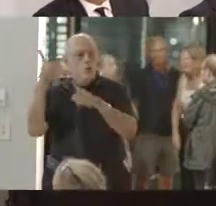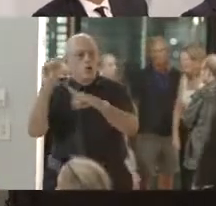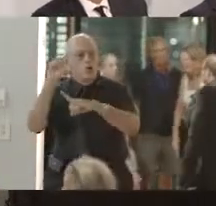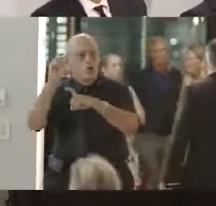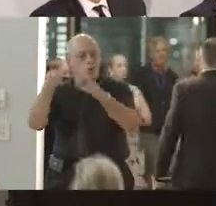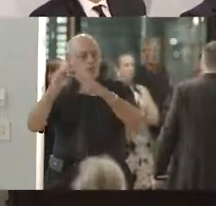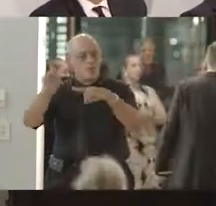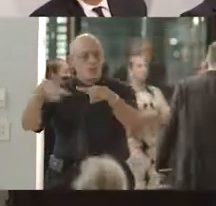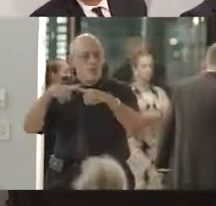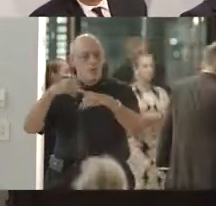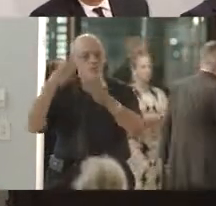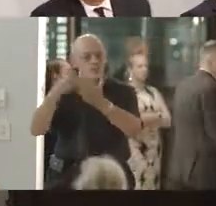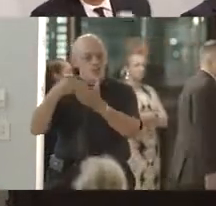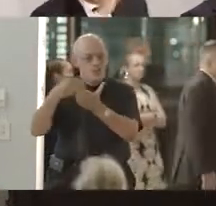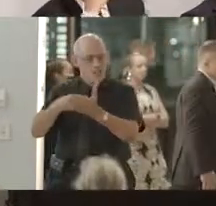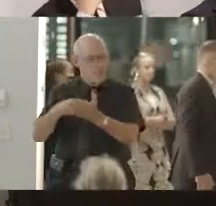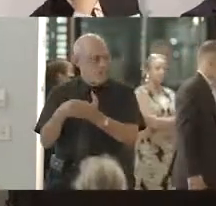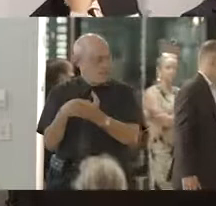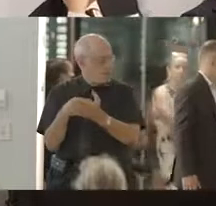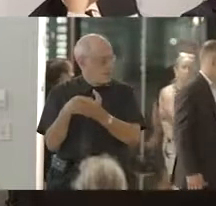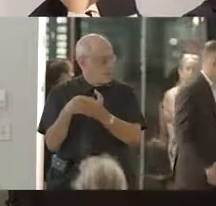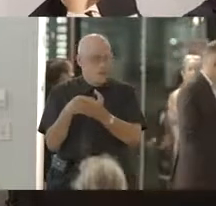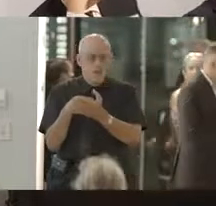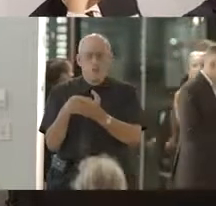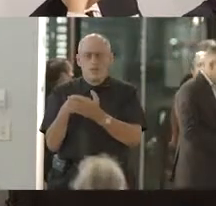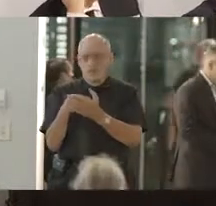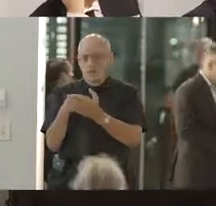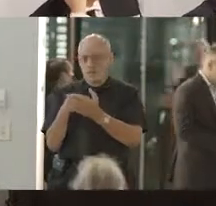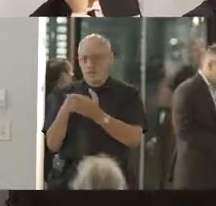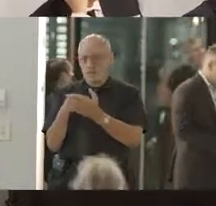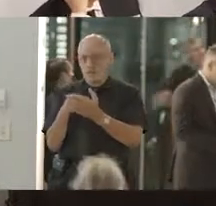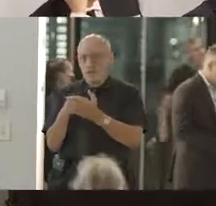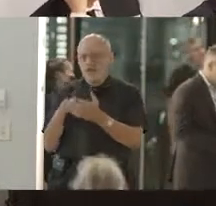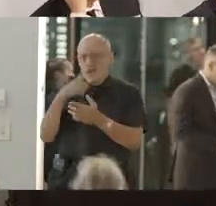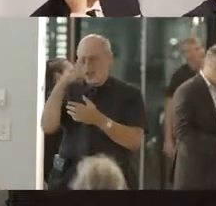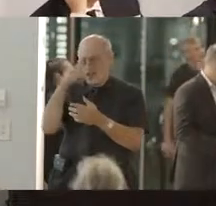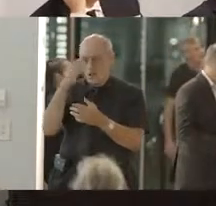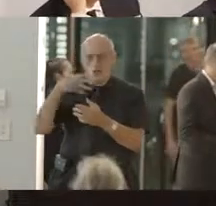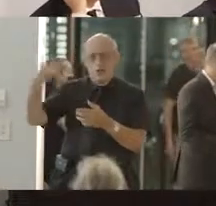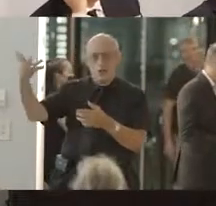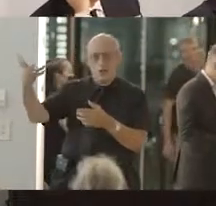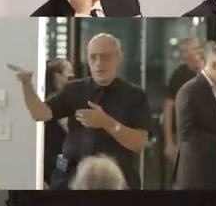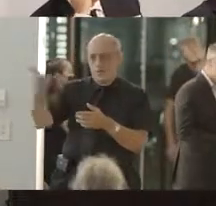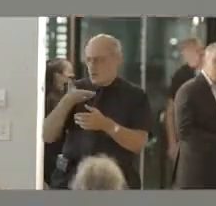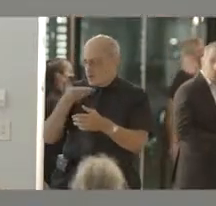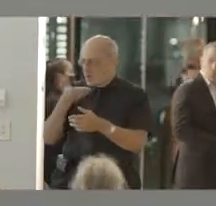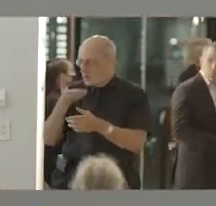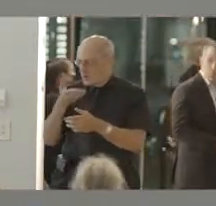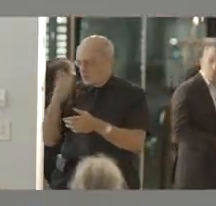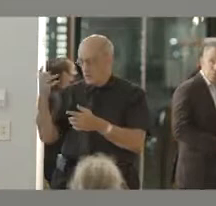about funding. Questions about funding. And I think we're going to bring Gwen back for this.